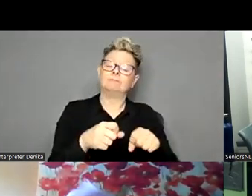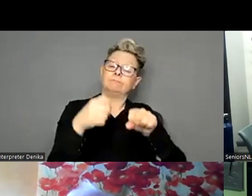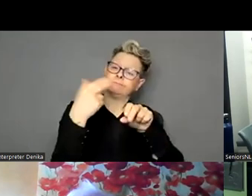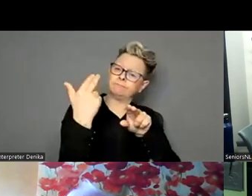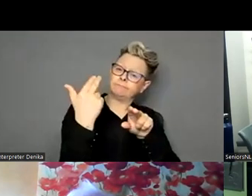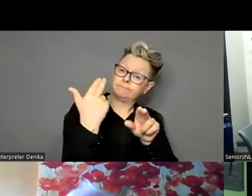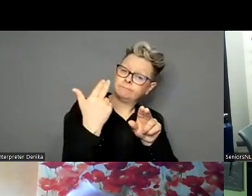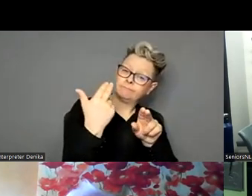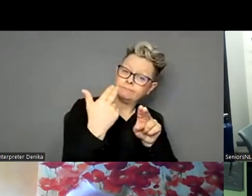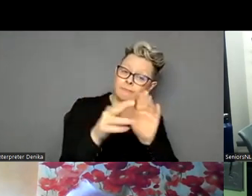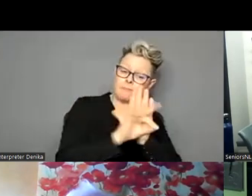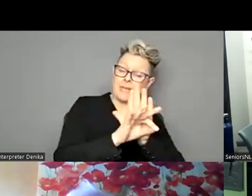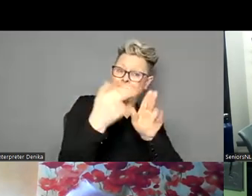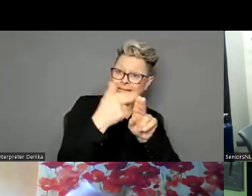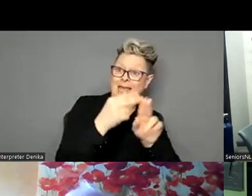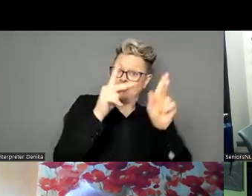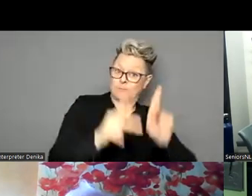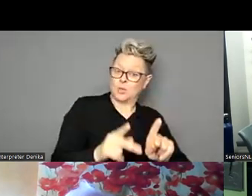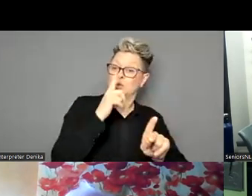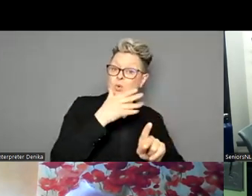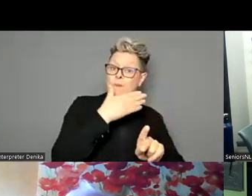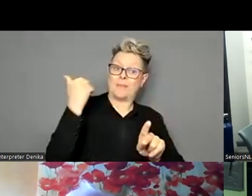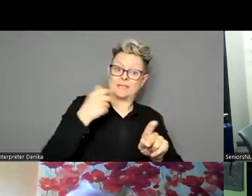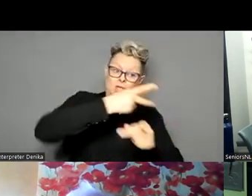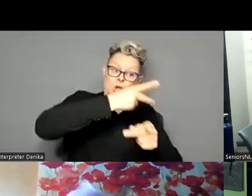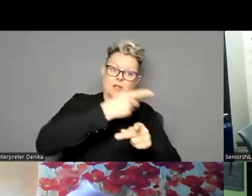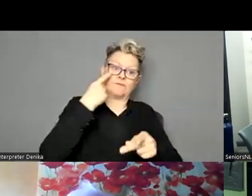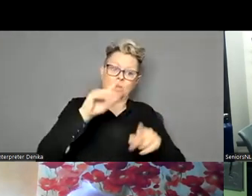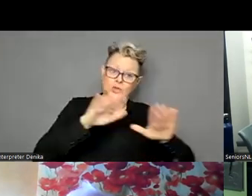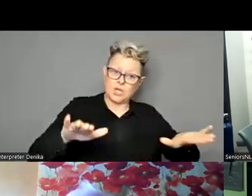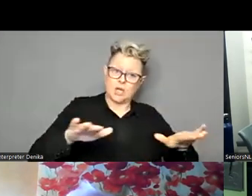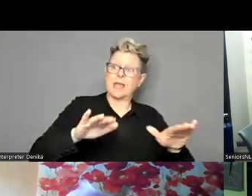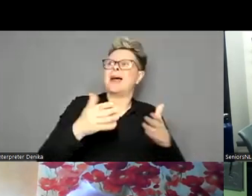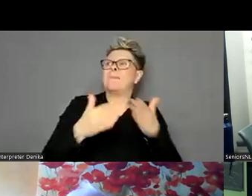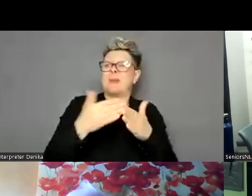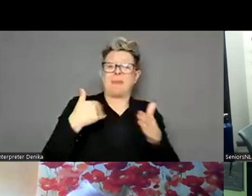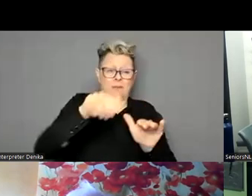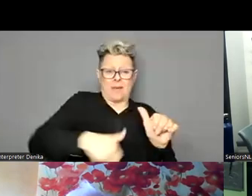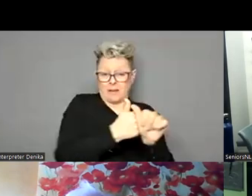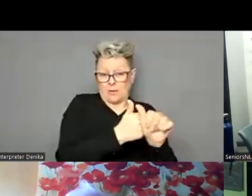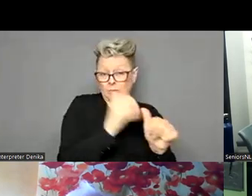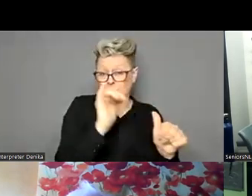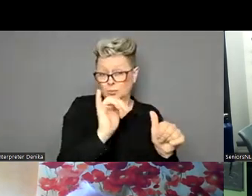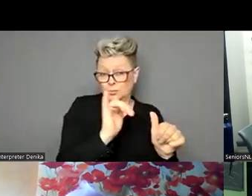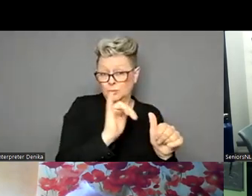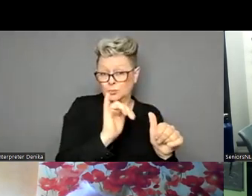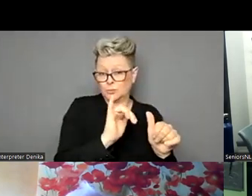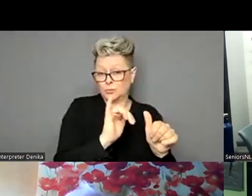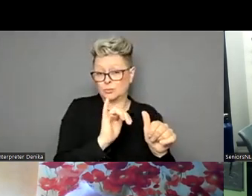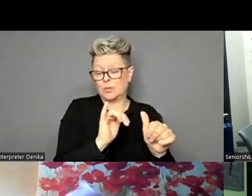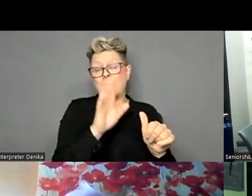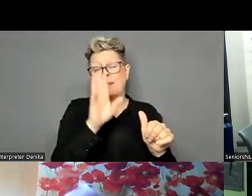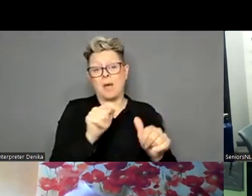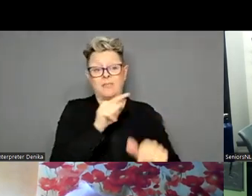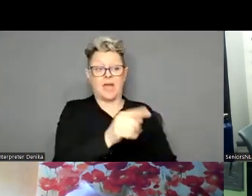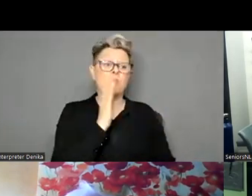be the best guardian for your child. You can name a backup even, but the amount that those wishes are guaranteed is a little bit,